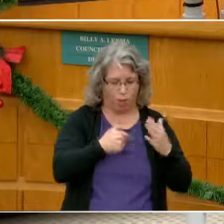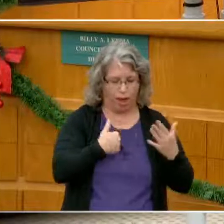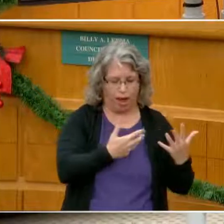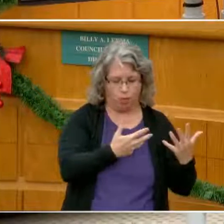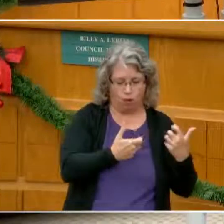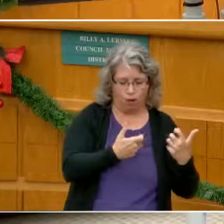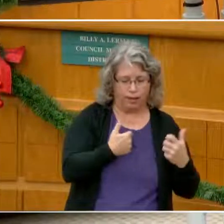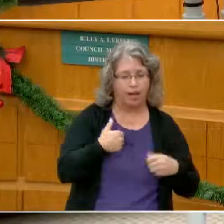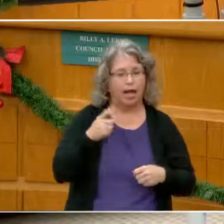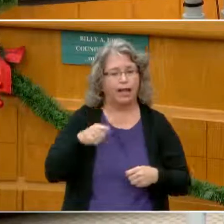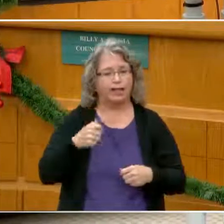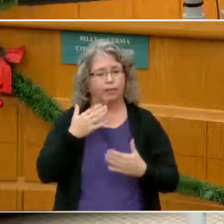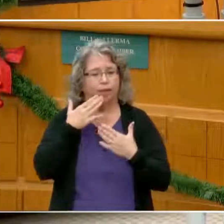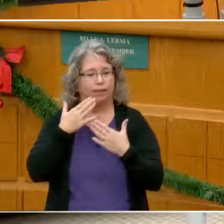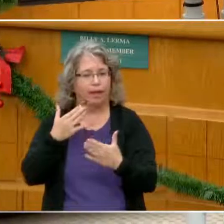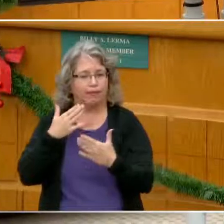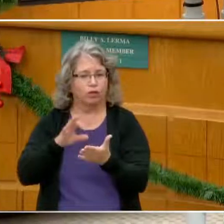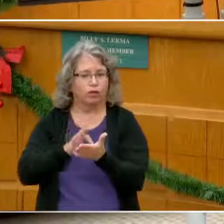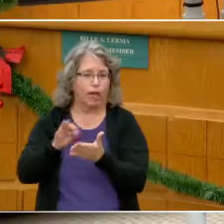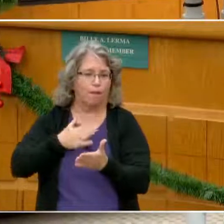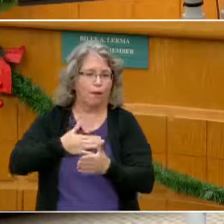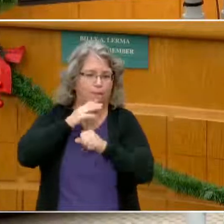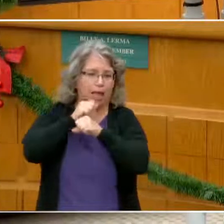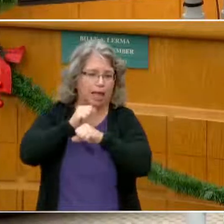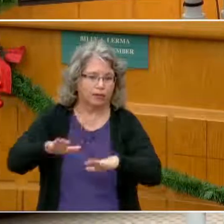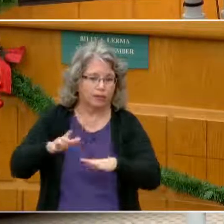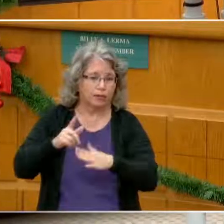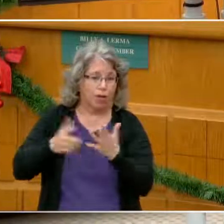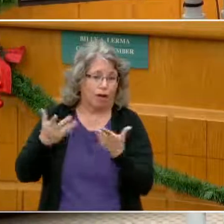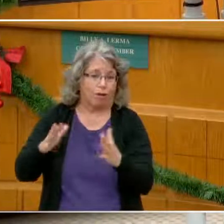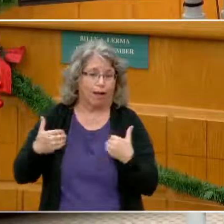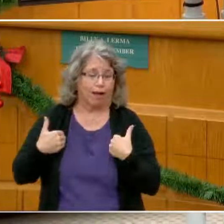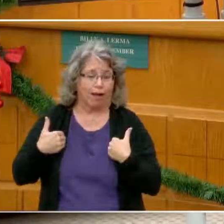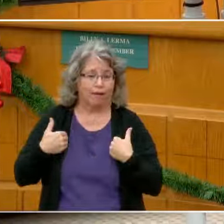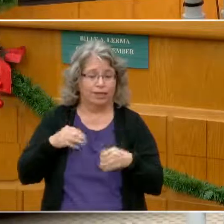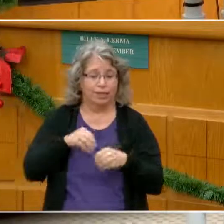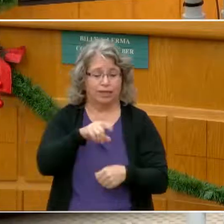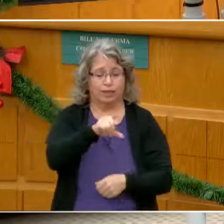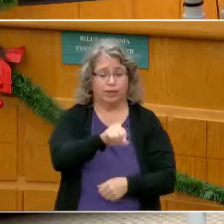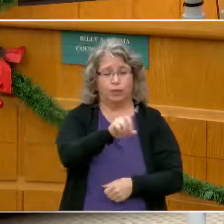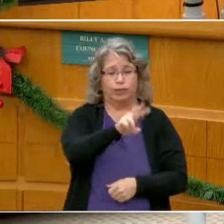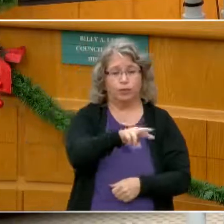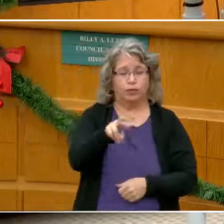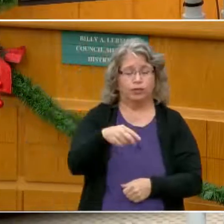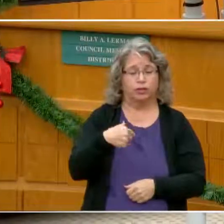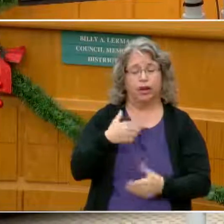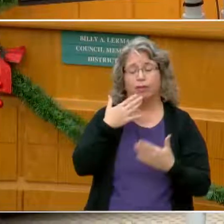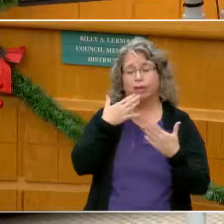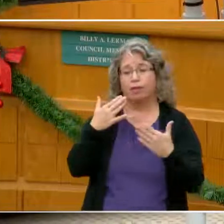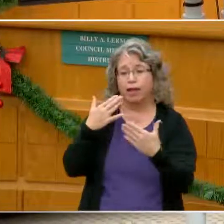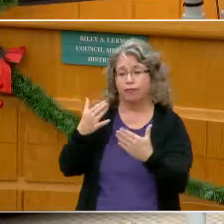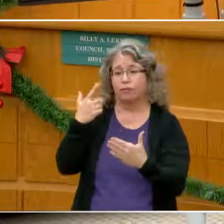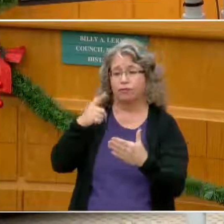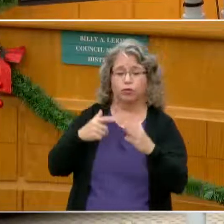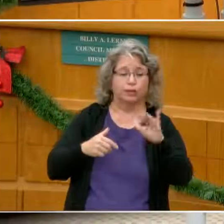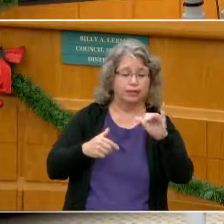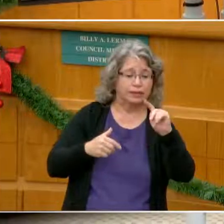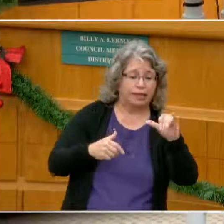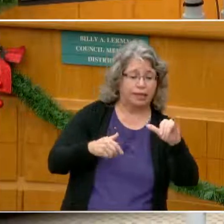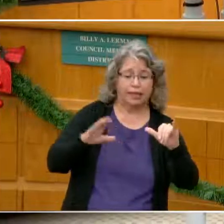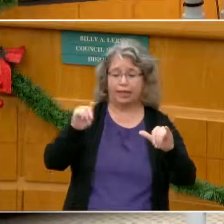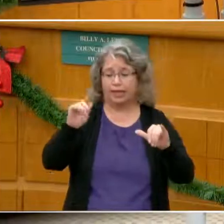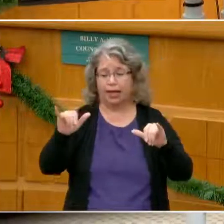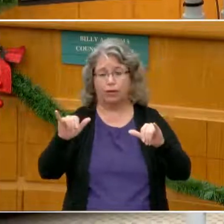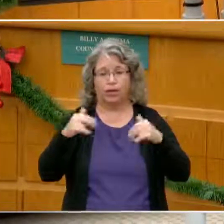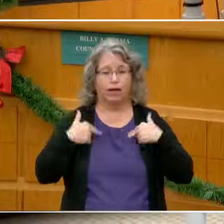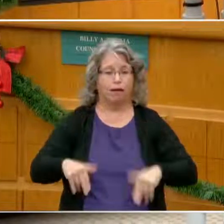blessings for what I have. So in 2022, I'm thankful for City County Health District together, because together they've